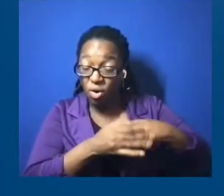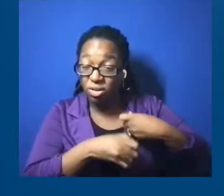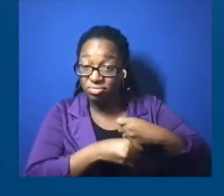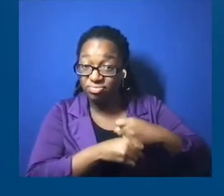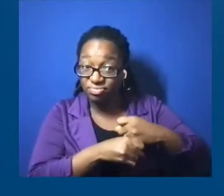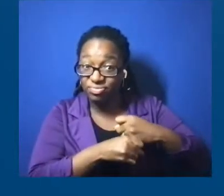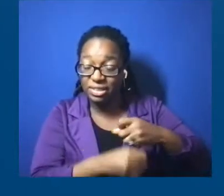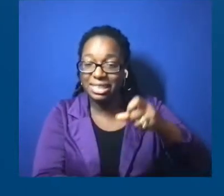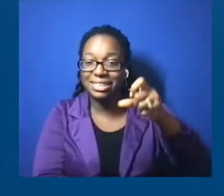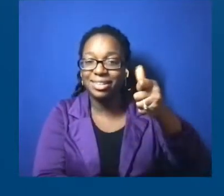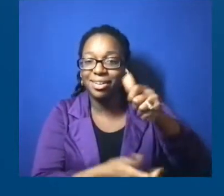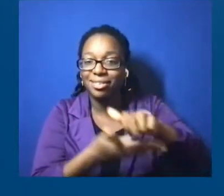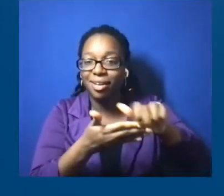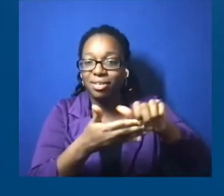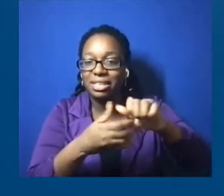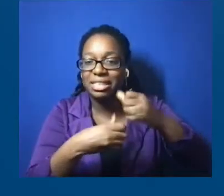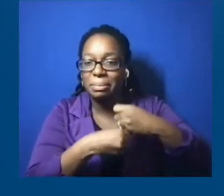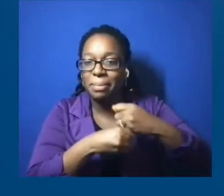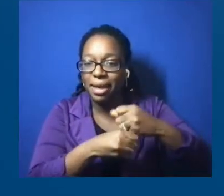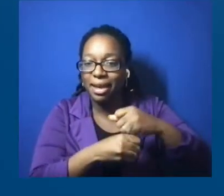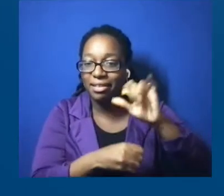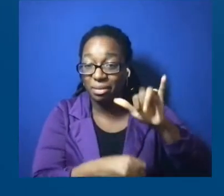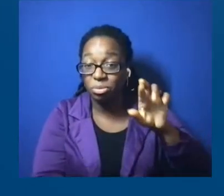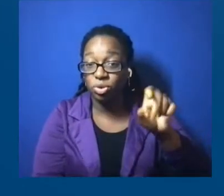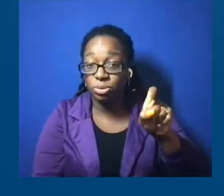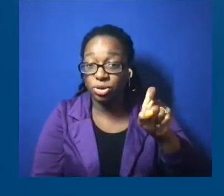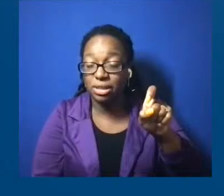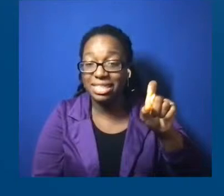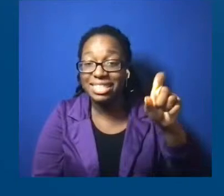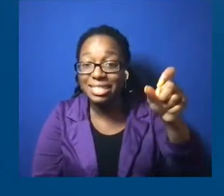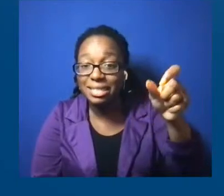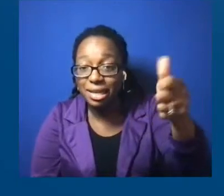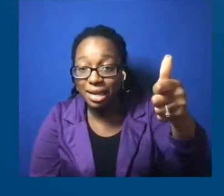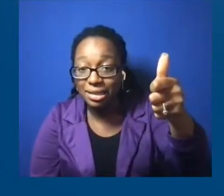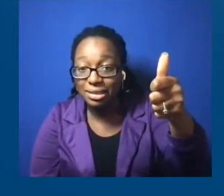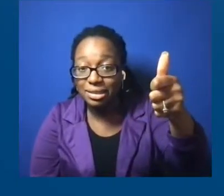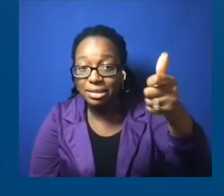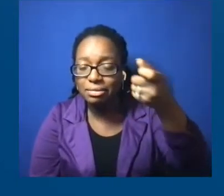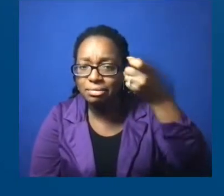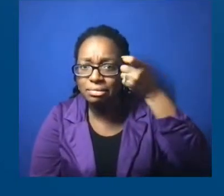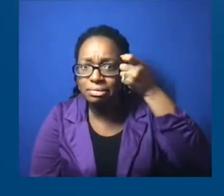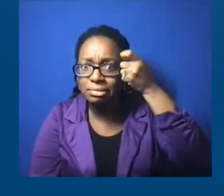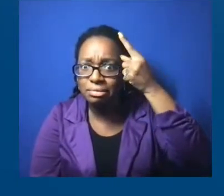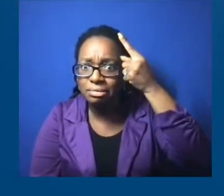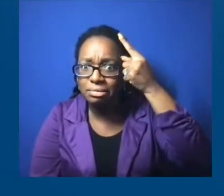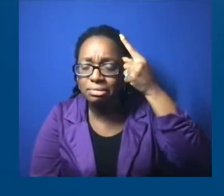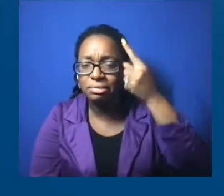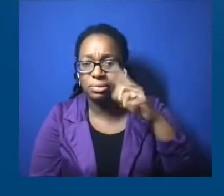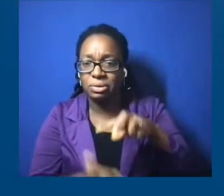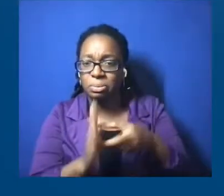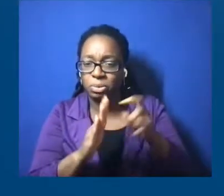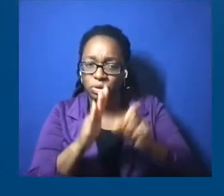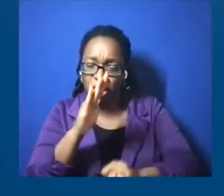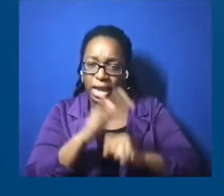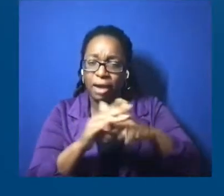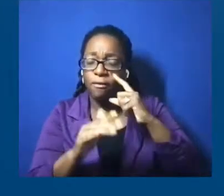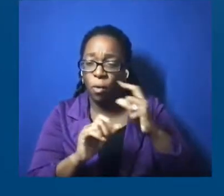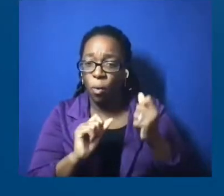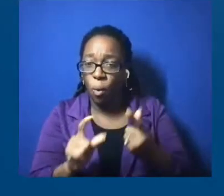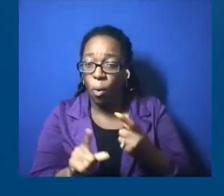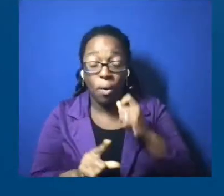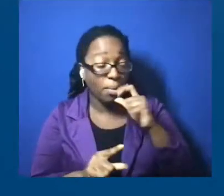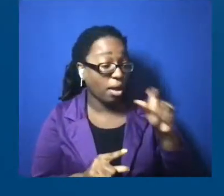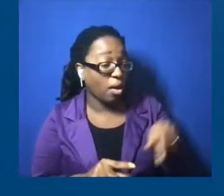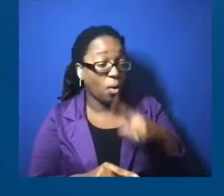$10 dollars. 10. It's outrageous. So we wanted to cap it for everyone, including not just those on Medicare,